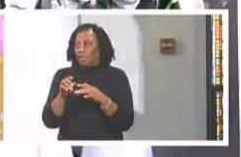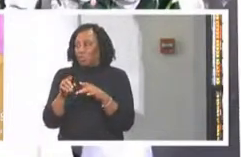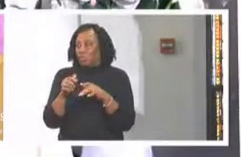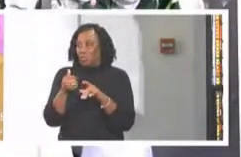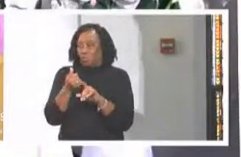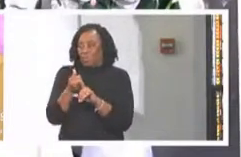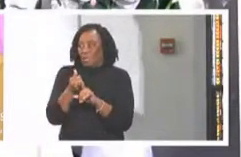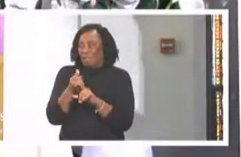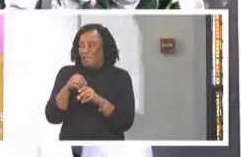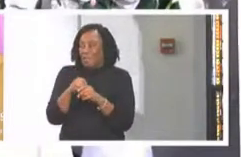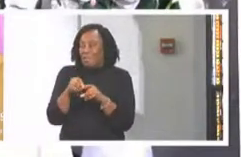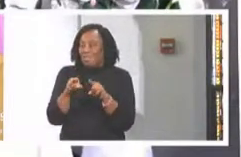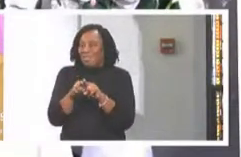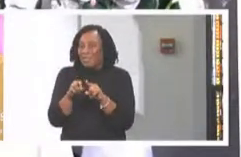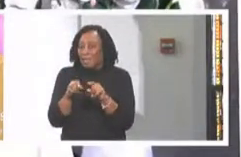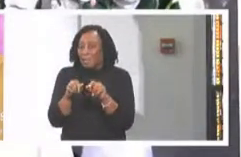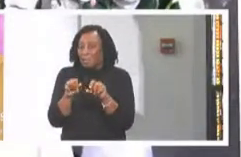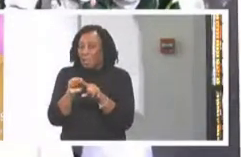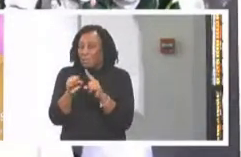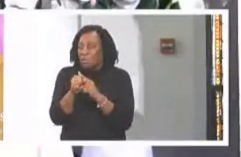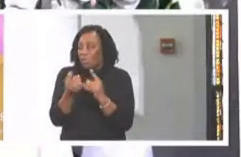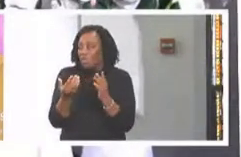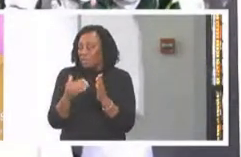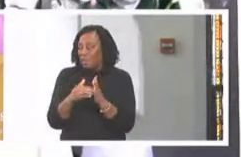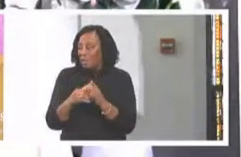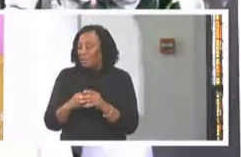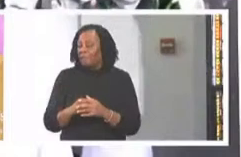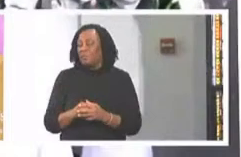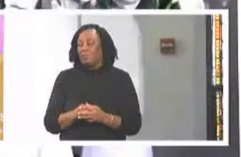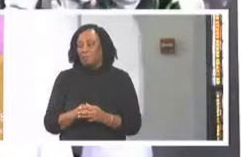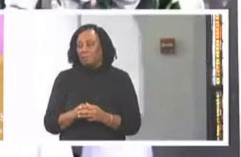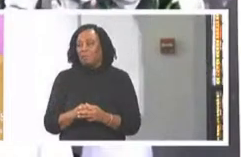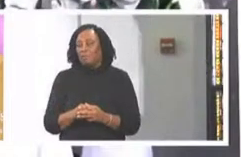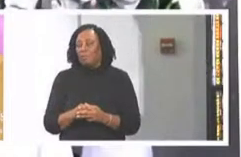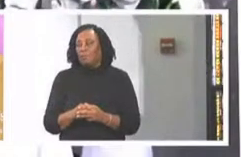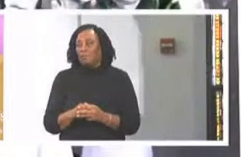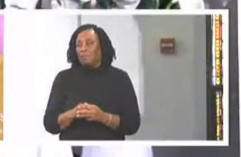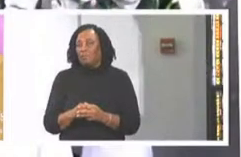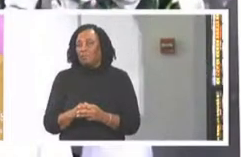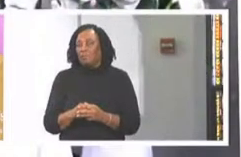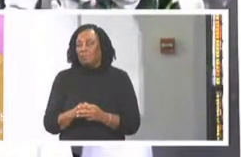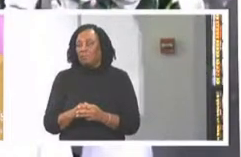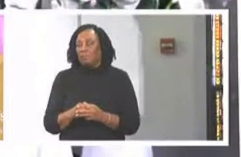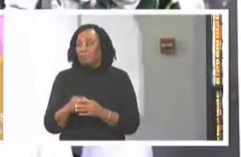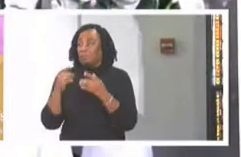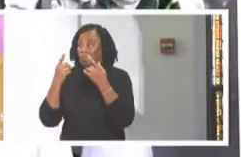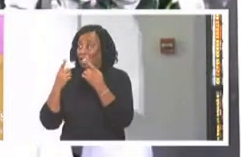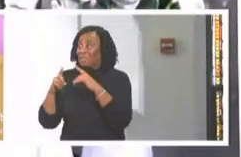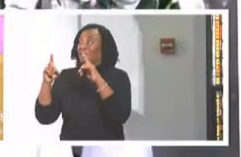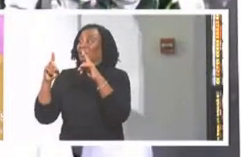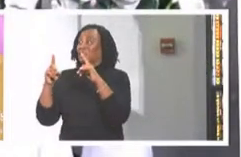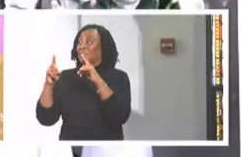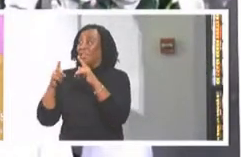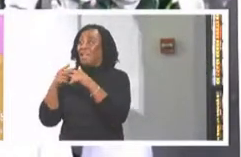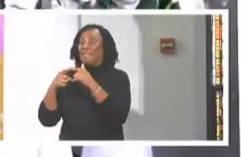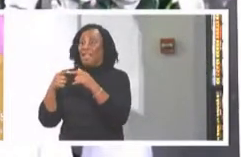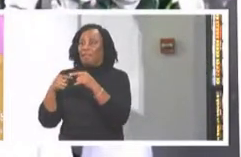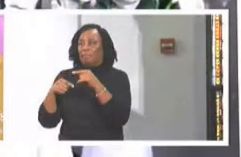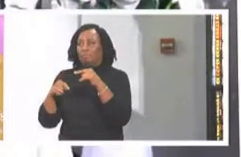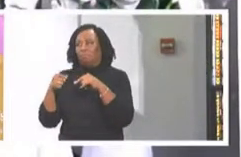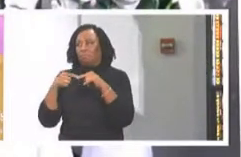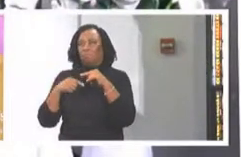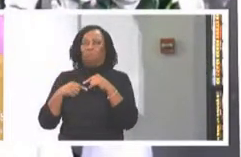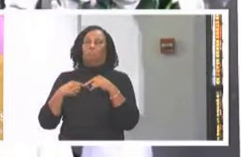But we meant it at the time, but we found ourselves right back there after the crisis